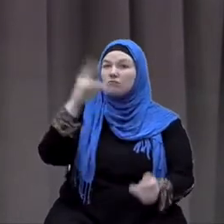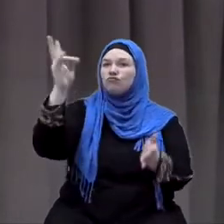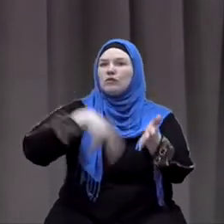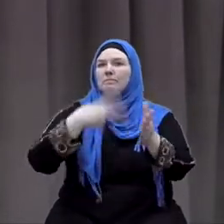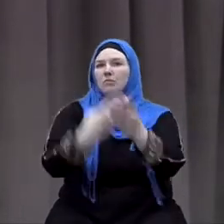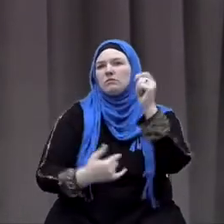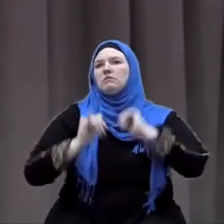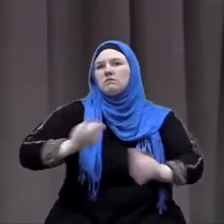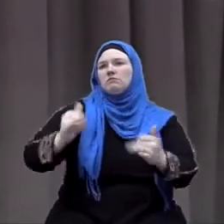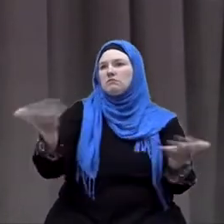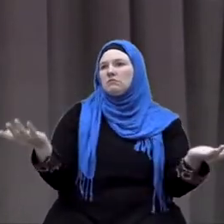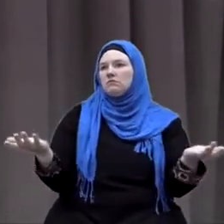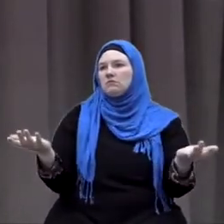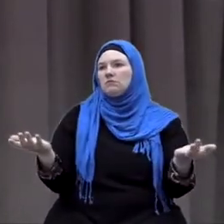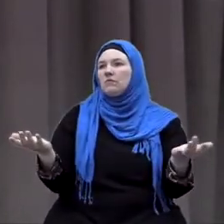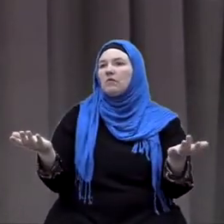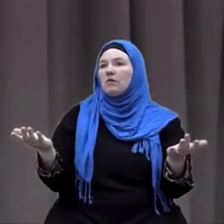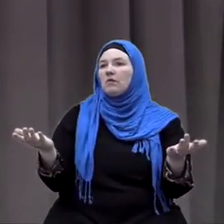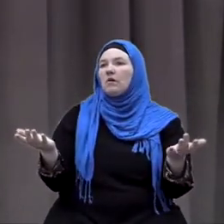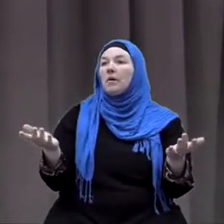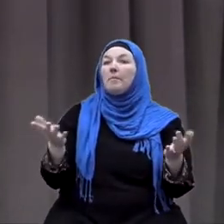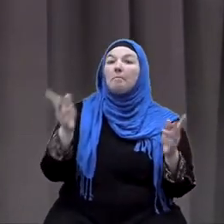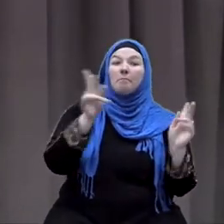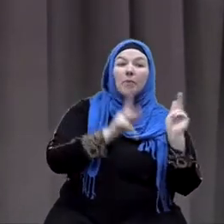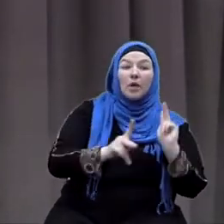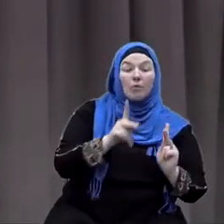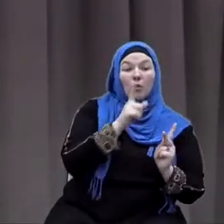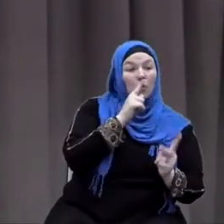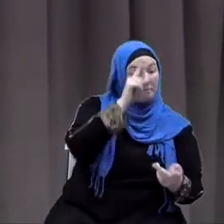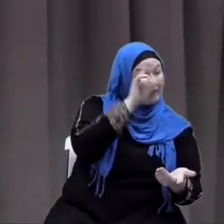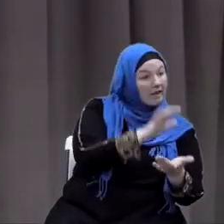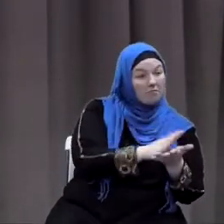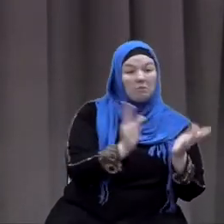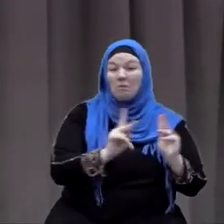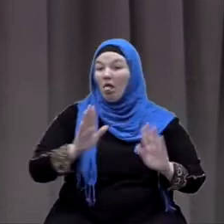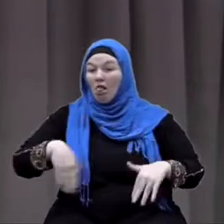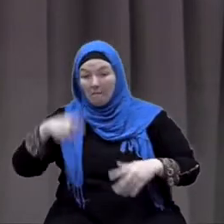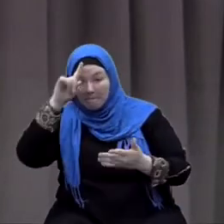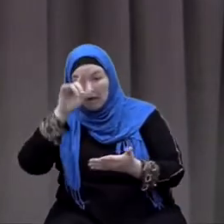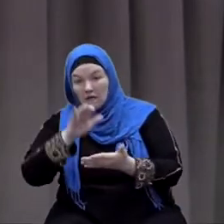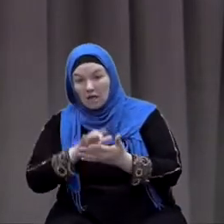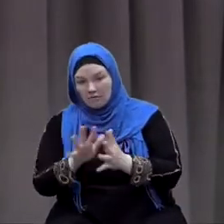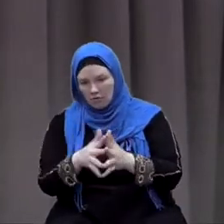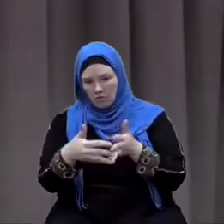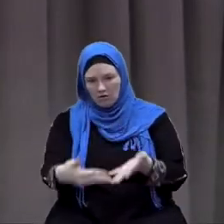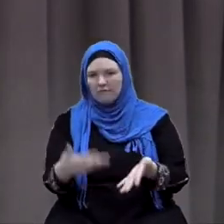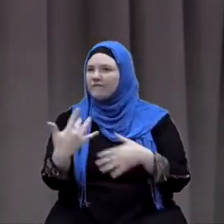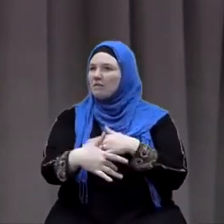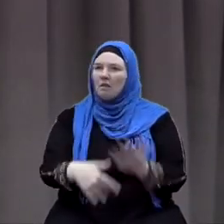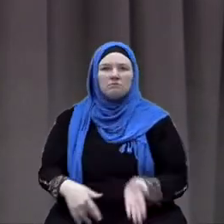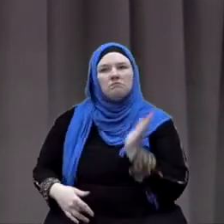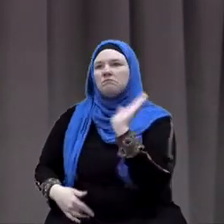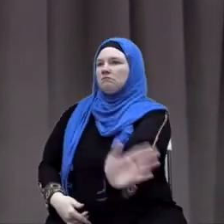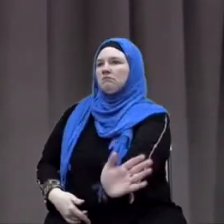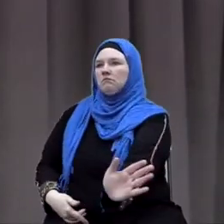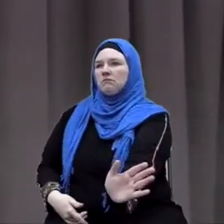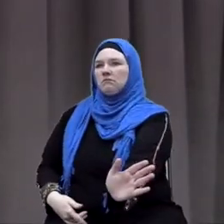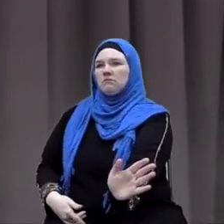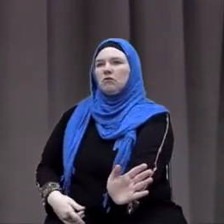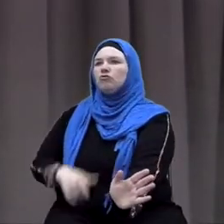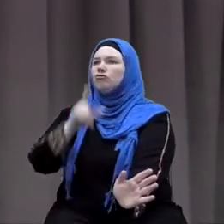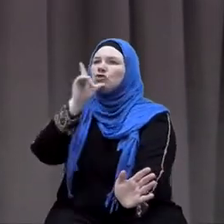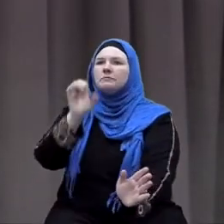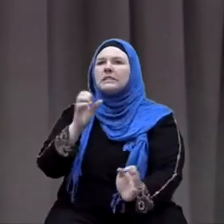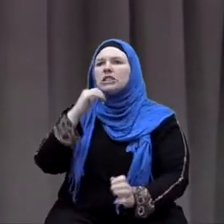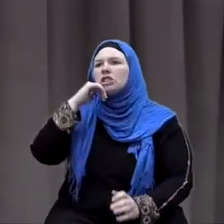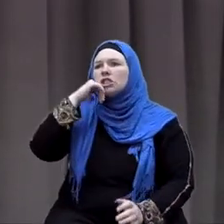read. Those who believe, those who don't, they can read the Quran. The Quran is available. It's an open book. You shouldn't be shy